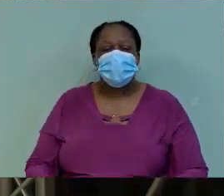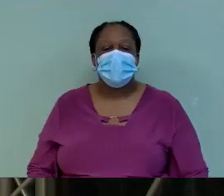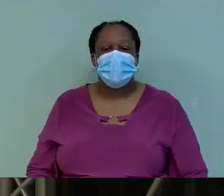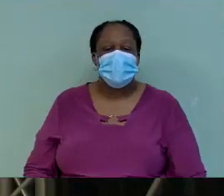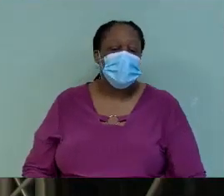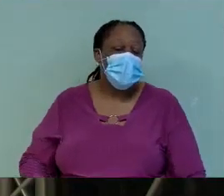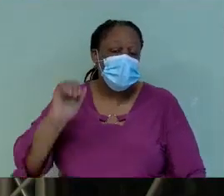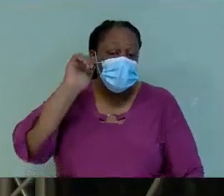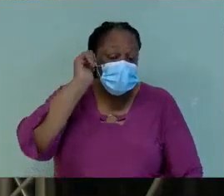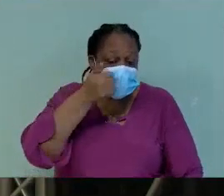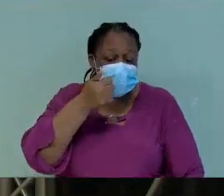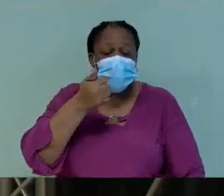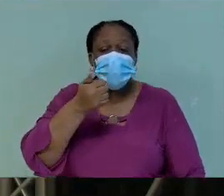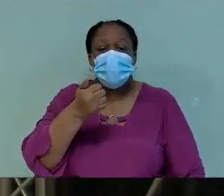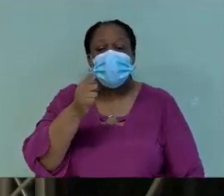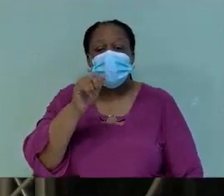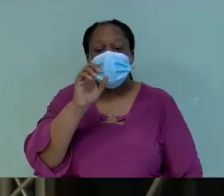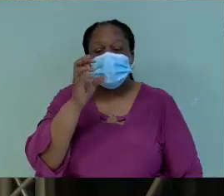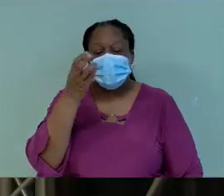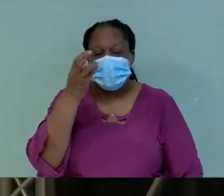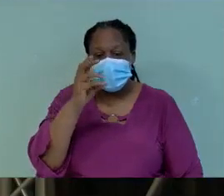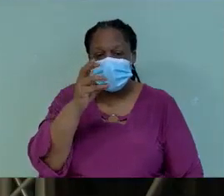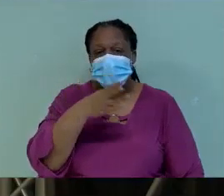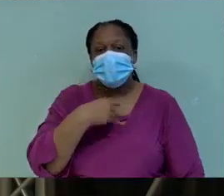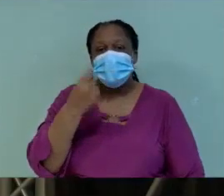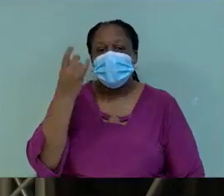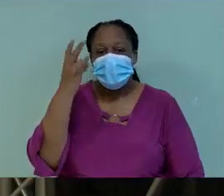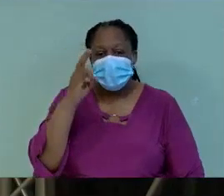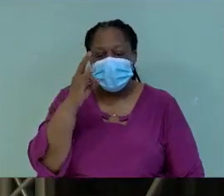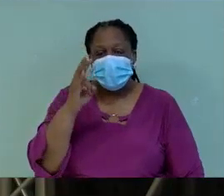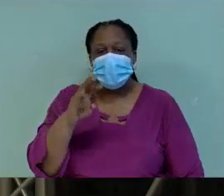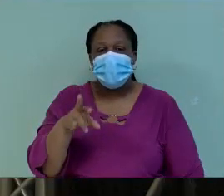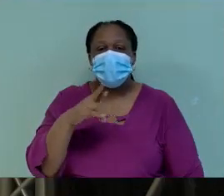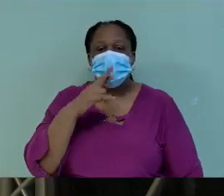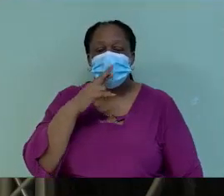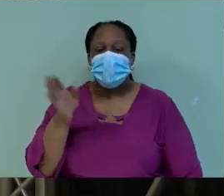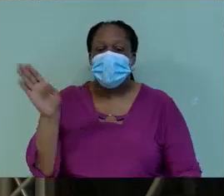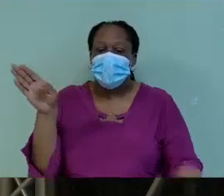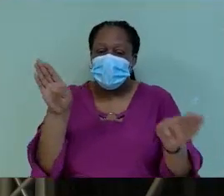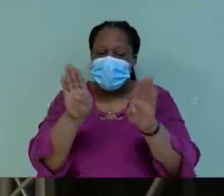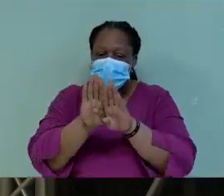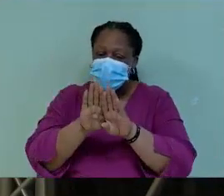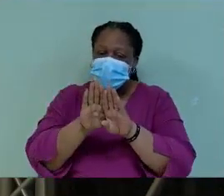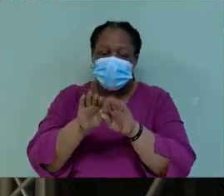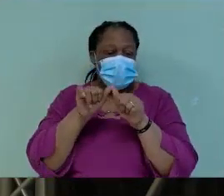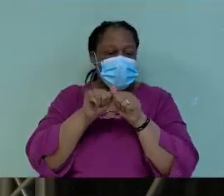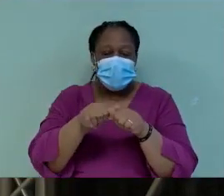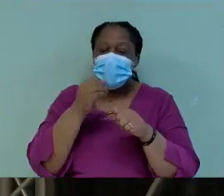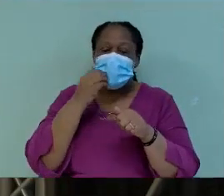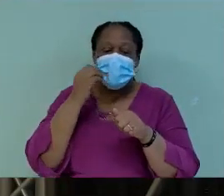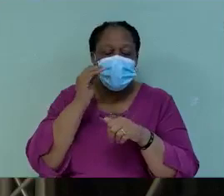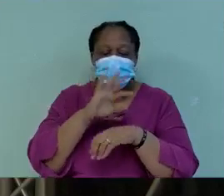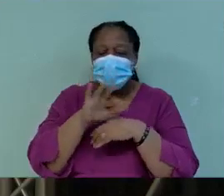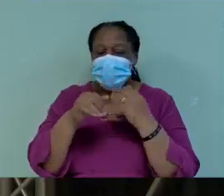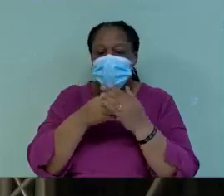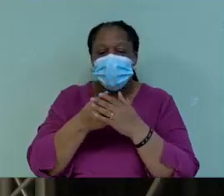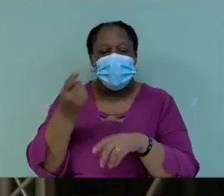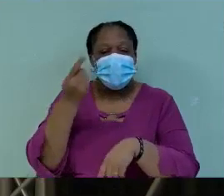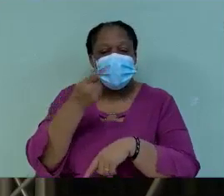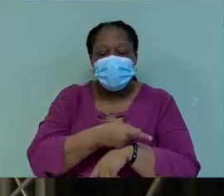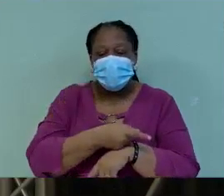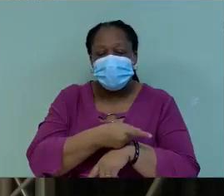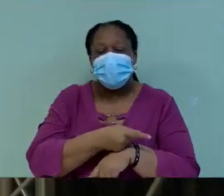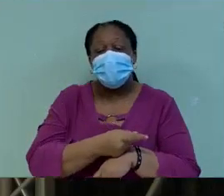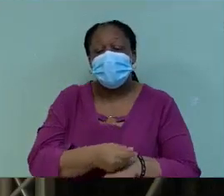Tomorrow, May 16th and 17th, are 24 hours curfew days. This means residents